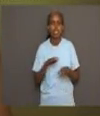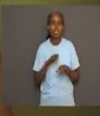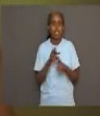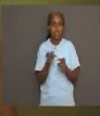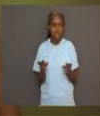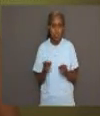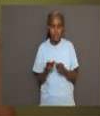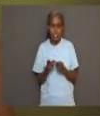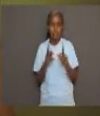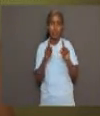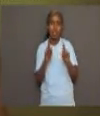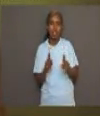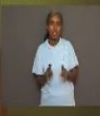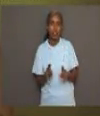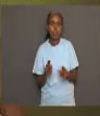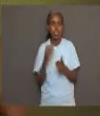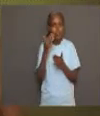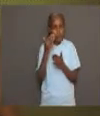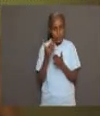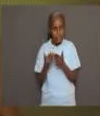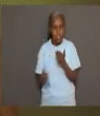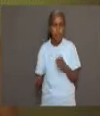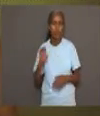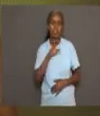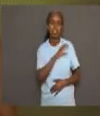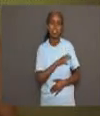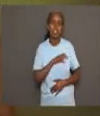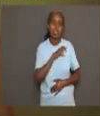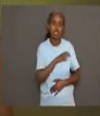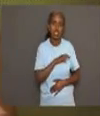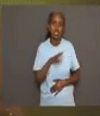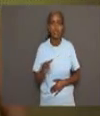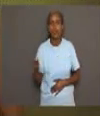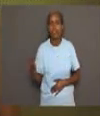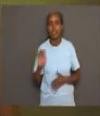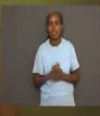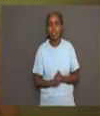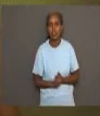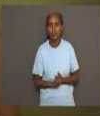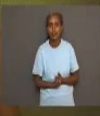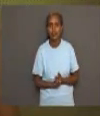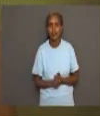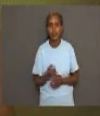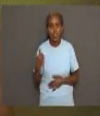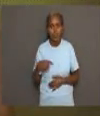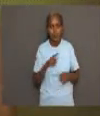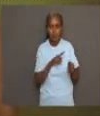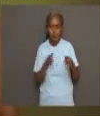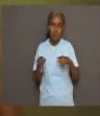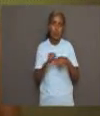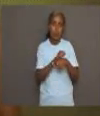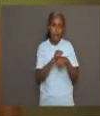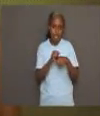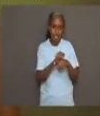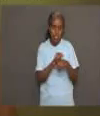space by examining some of the characteristics of vectors. We